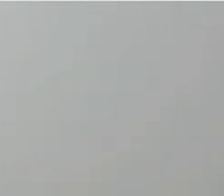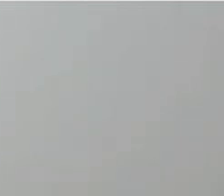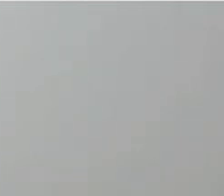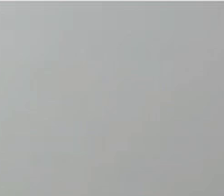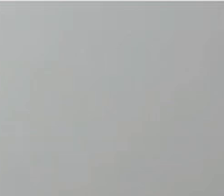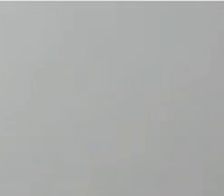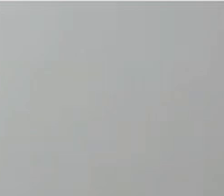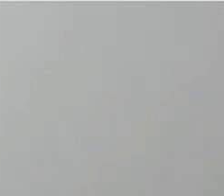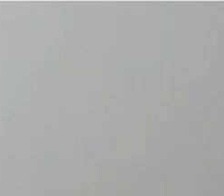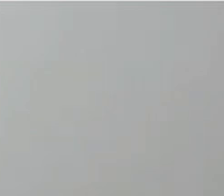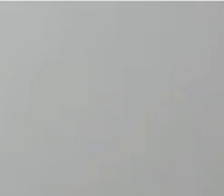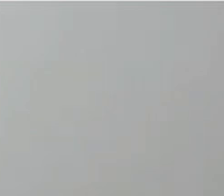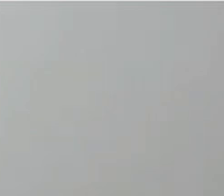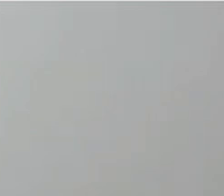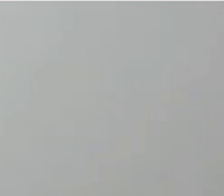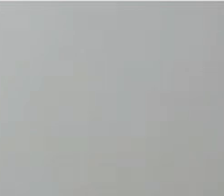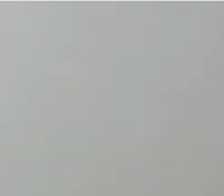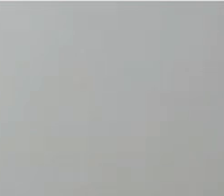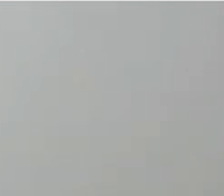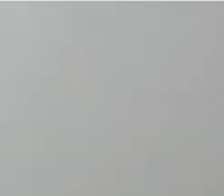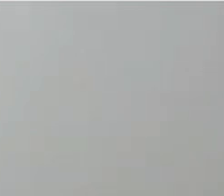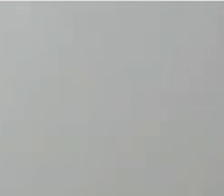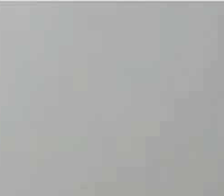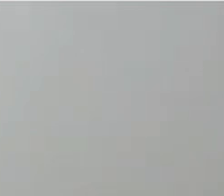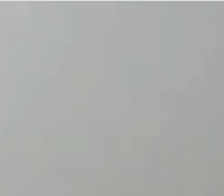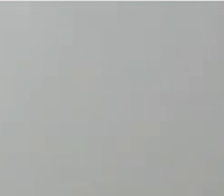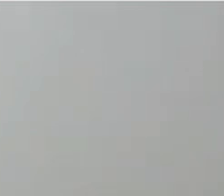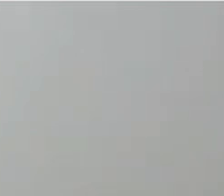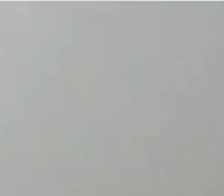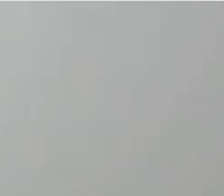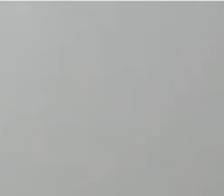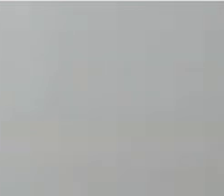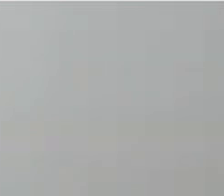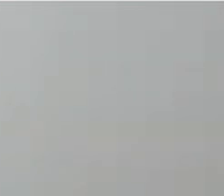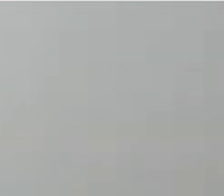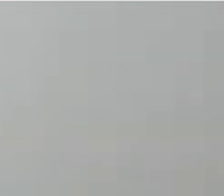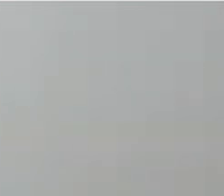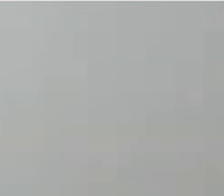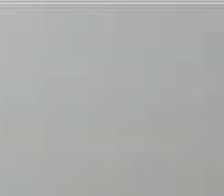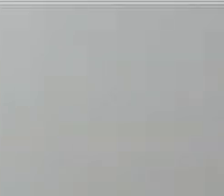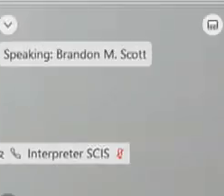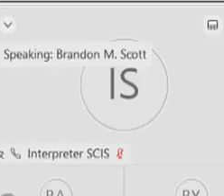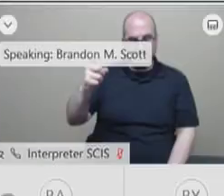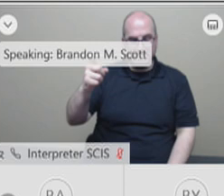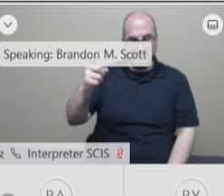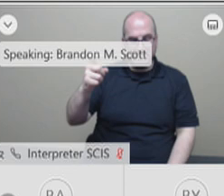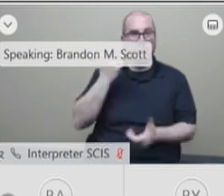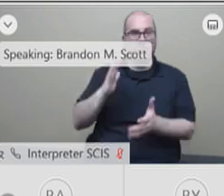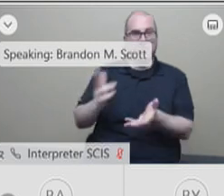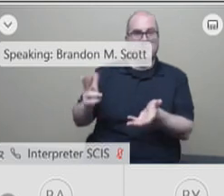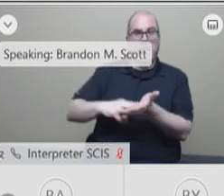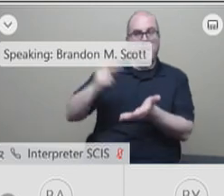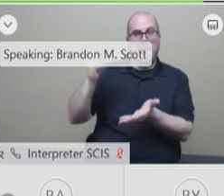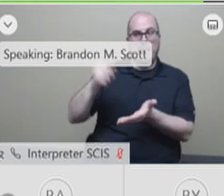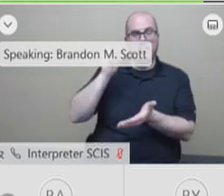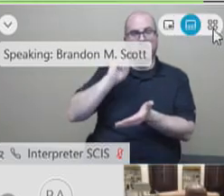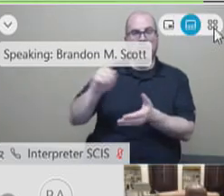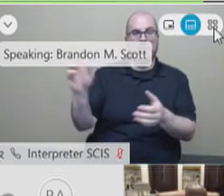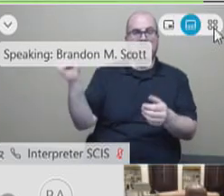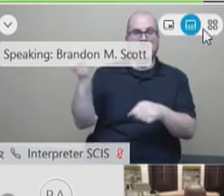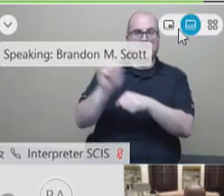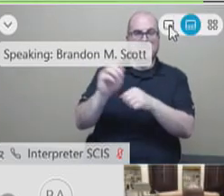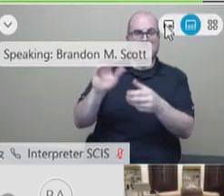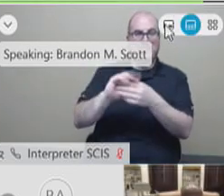Councilman Zeke Cohen, who is on the WebEx as well. If you have signed up to speak already, you will be called on